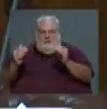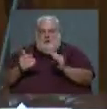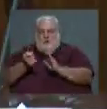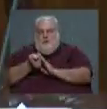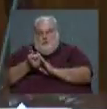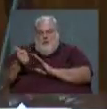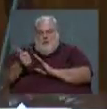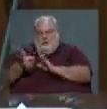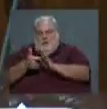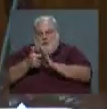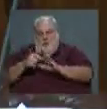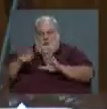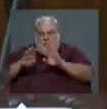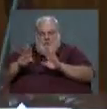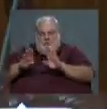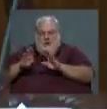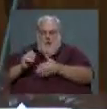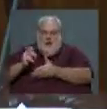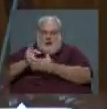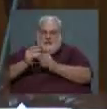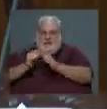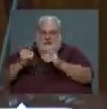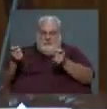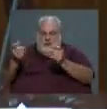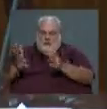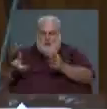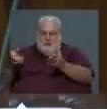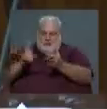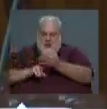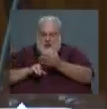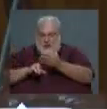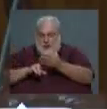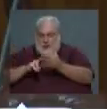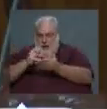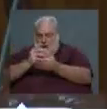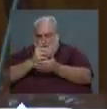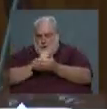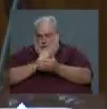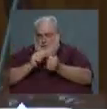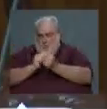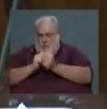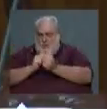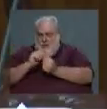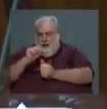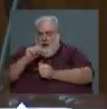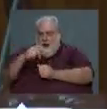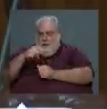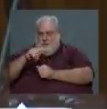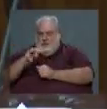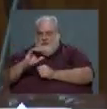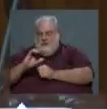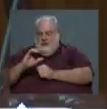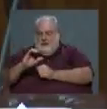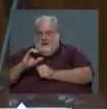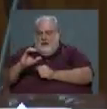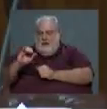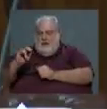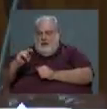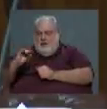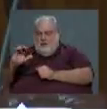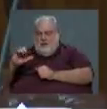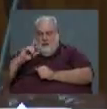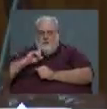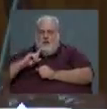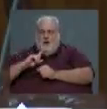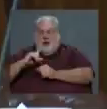requirement of competitive selection process and authorize the city manager to enter into a contract with Optiv Security Incorporated for renewal of the annual security